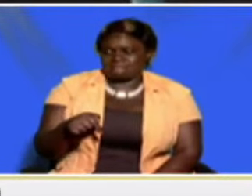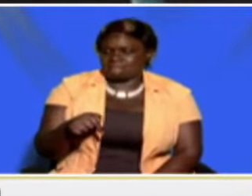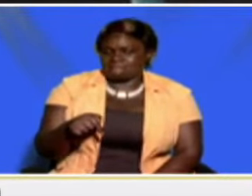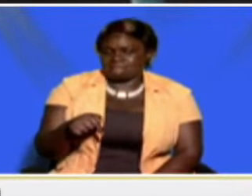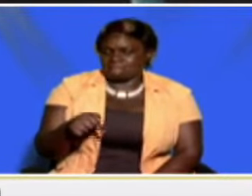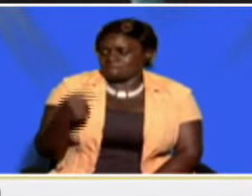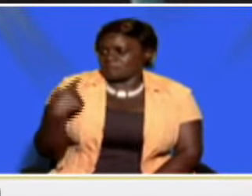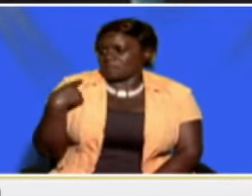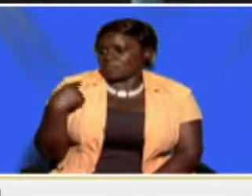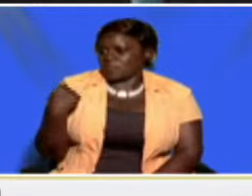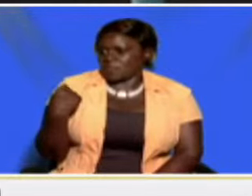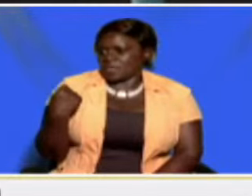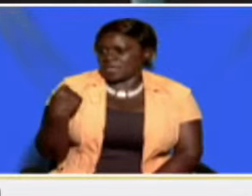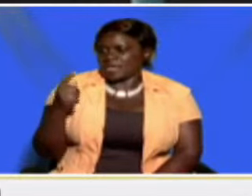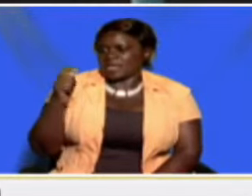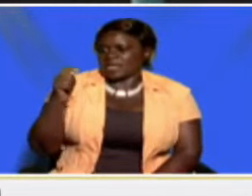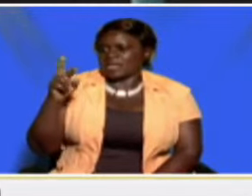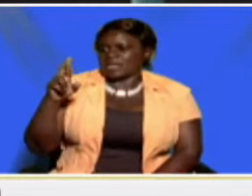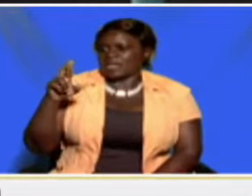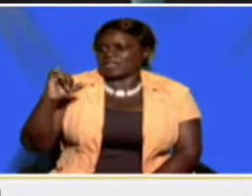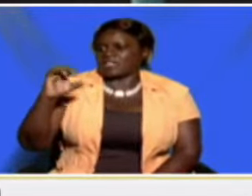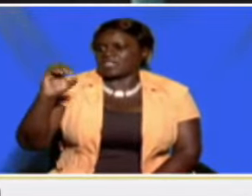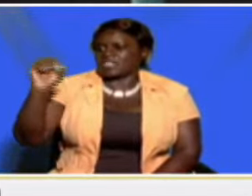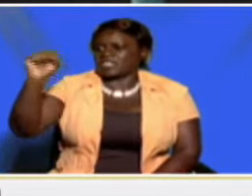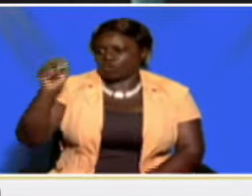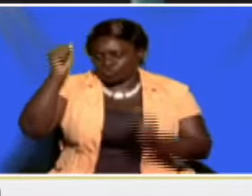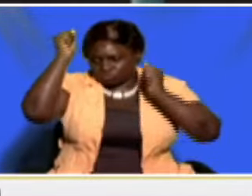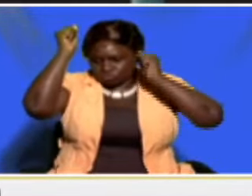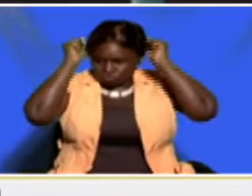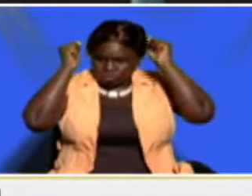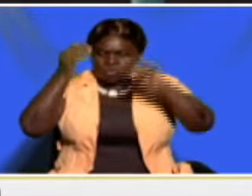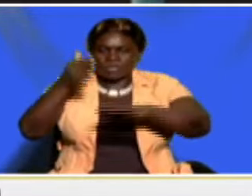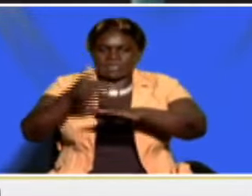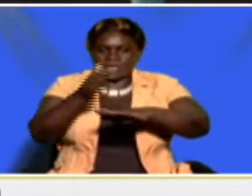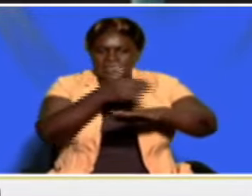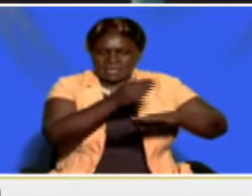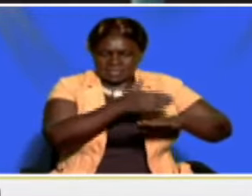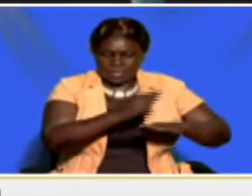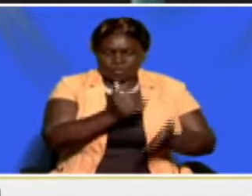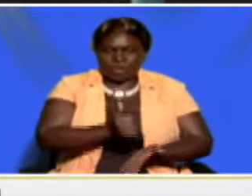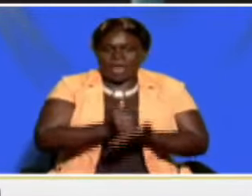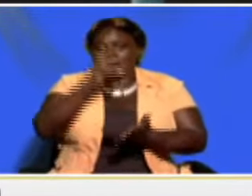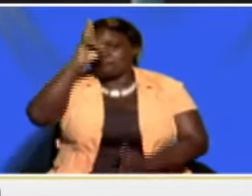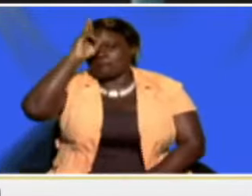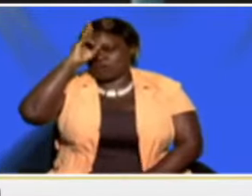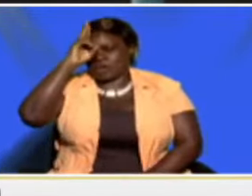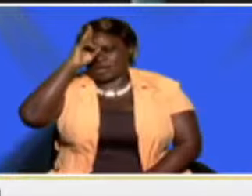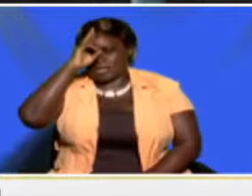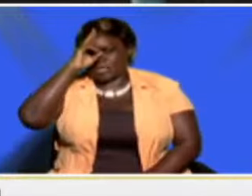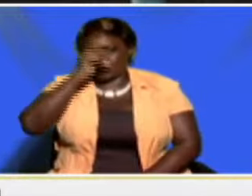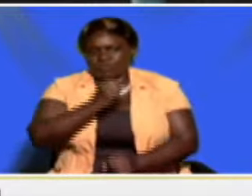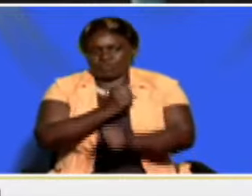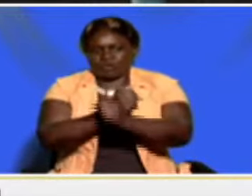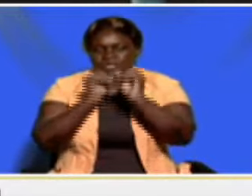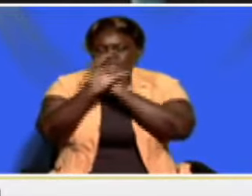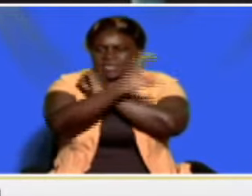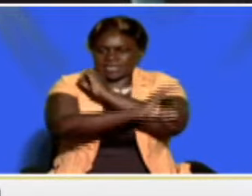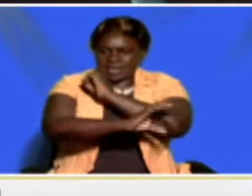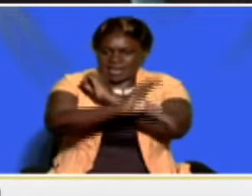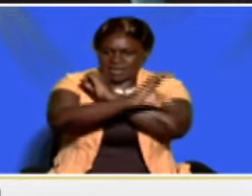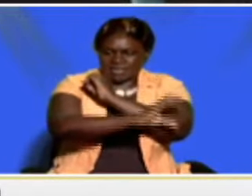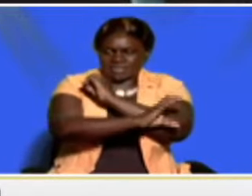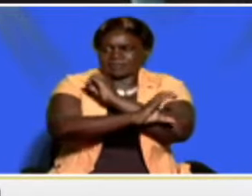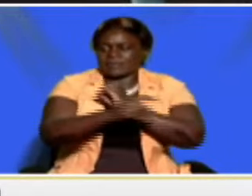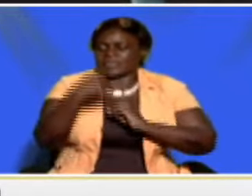last couple of days treasonous, and he says the military is now to assist the police in securing the country, and says